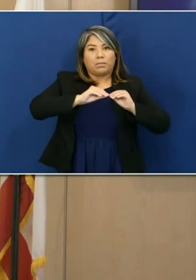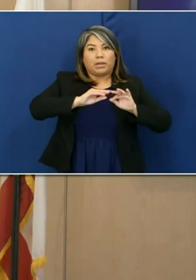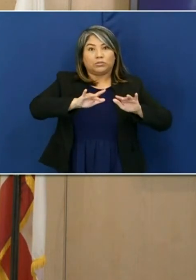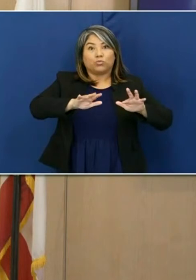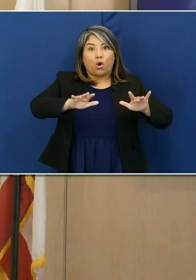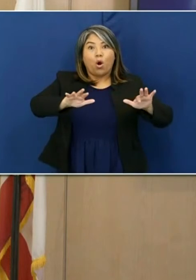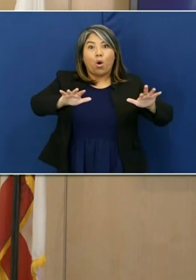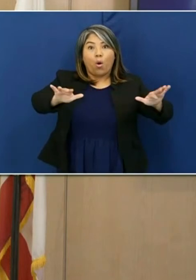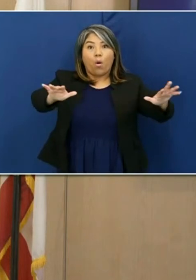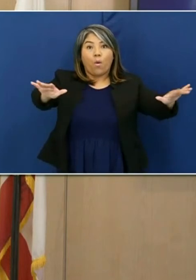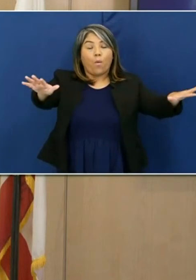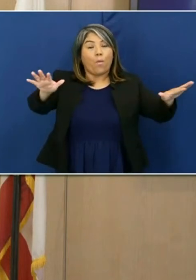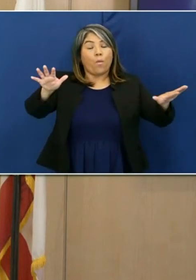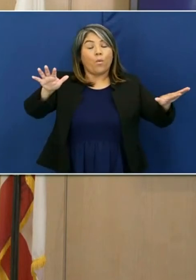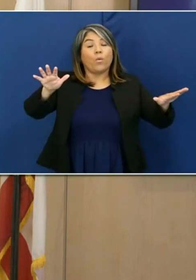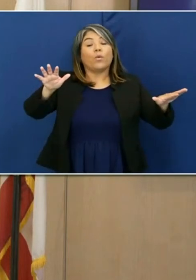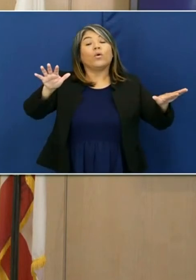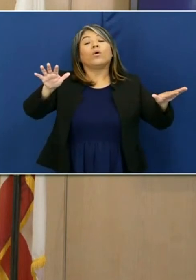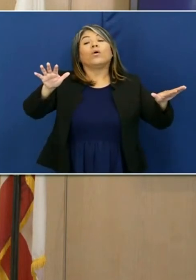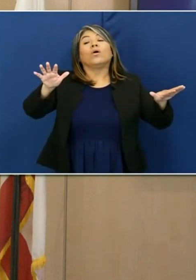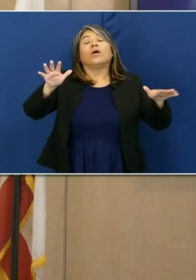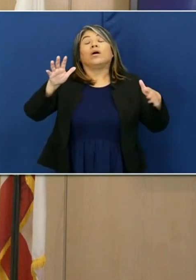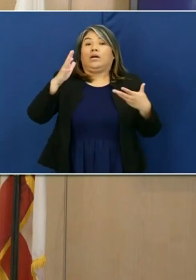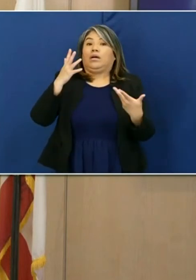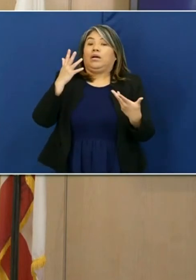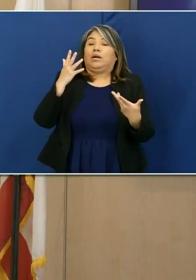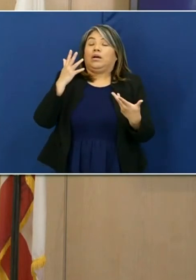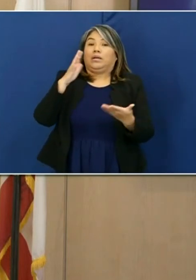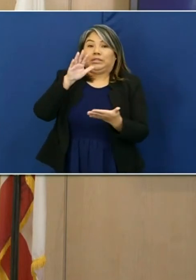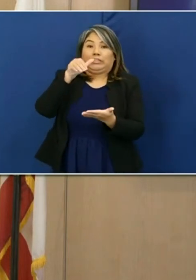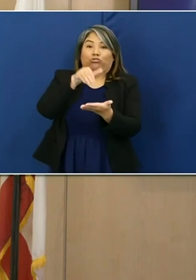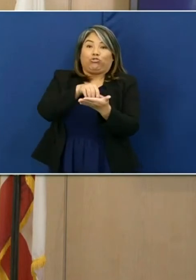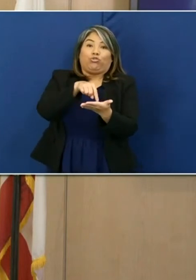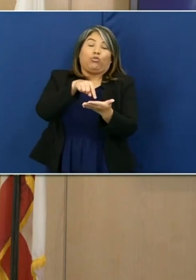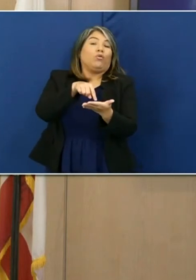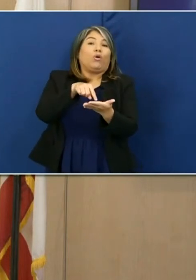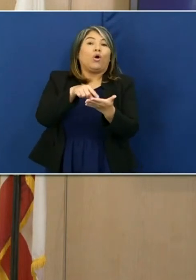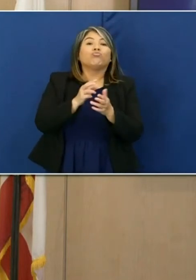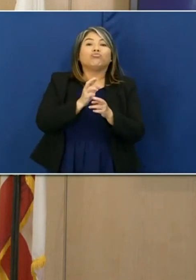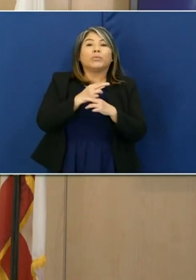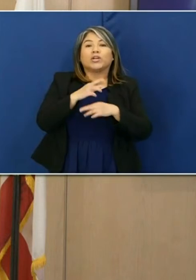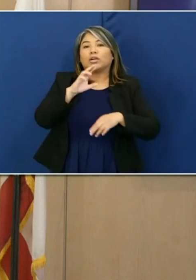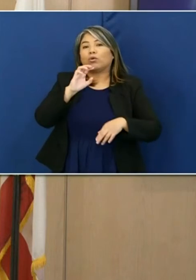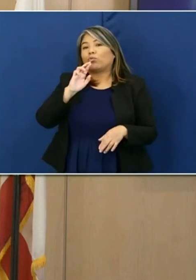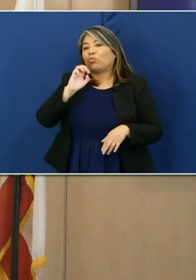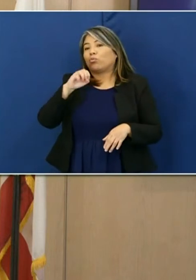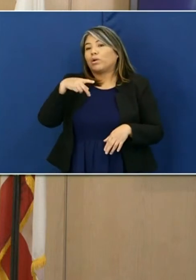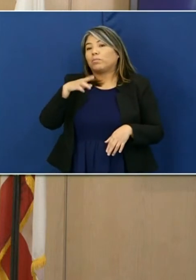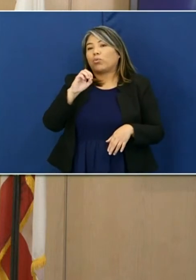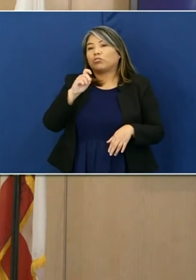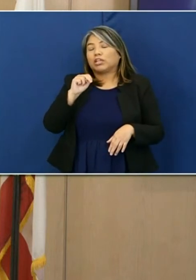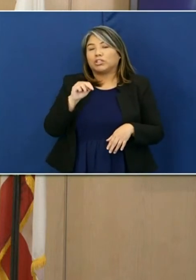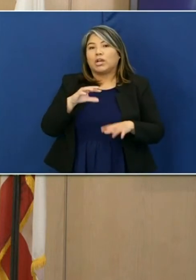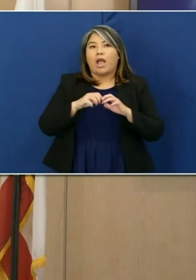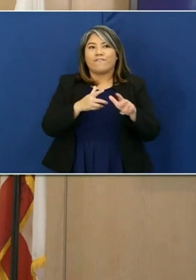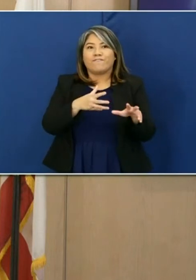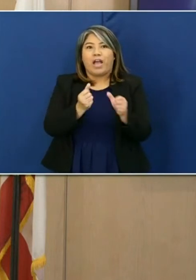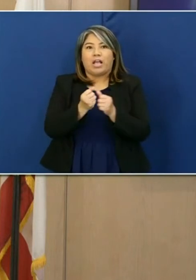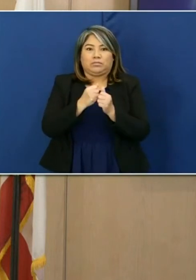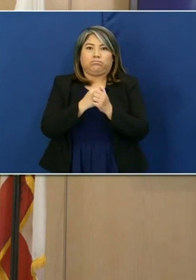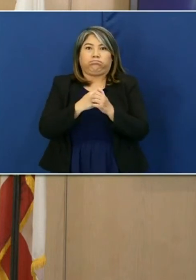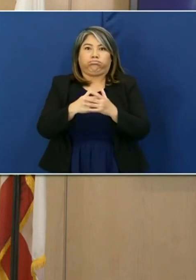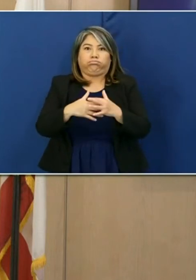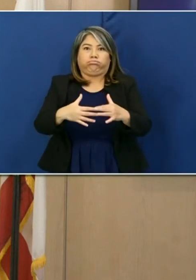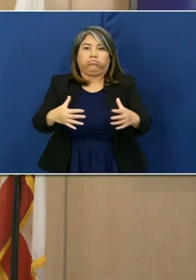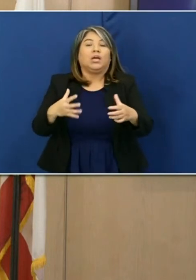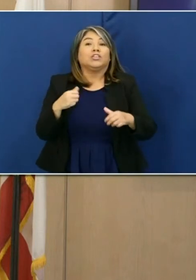here, there's a very central entity here which is called the reproduction number of how fast is it growing. When we see